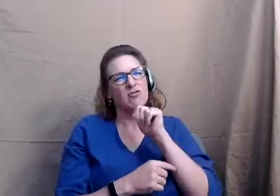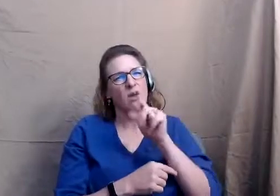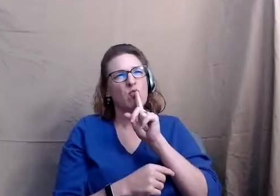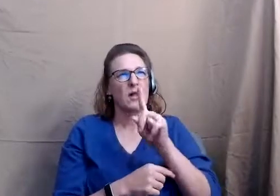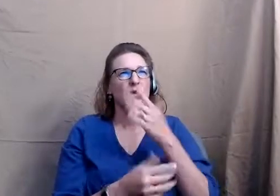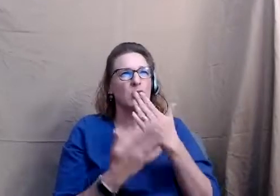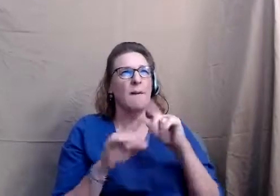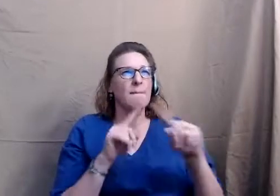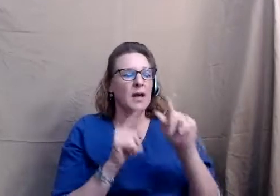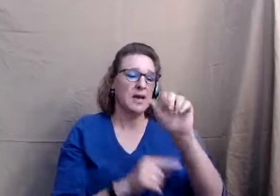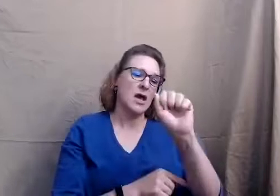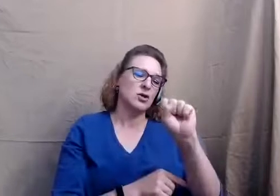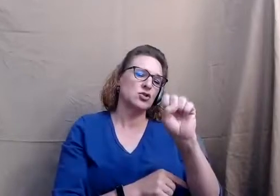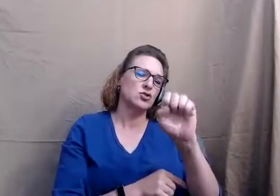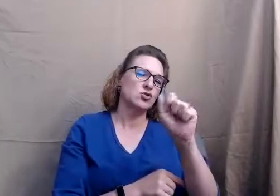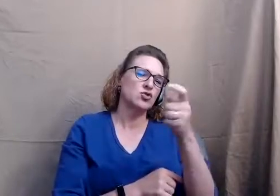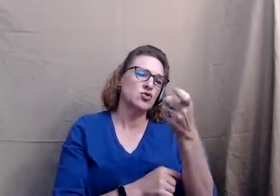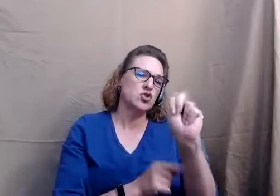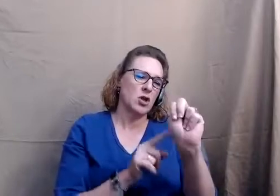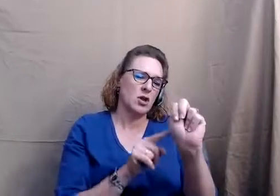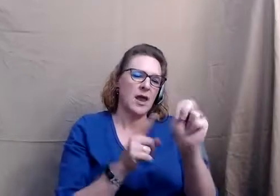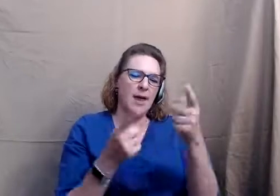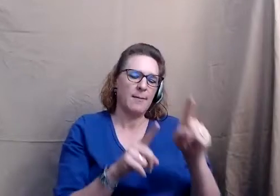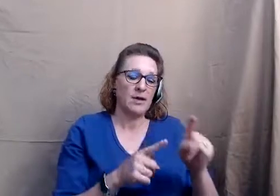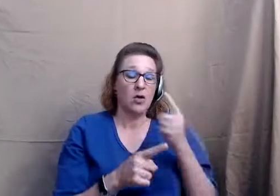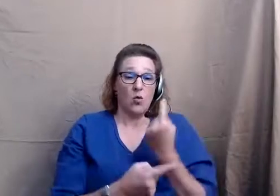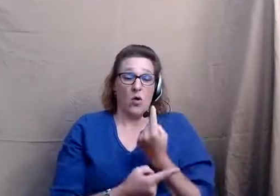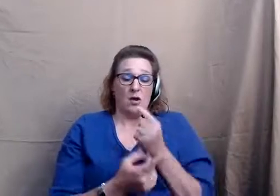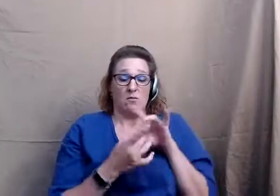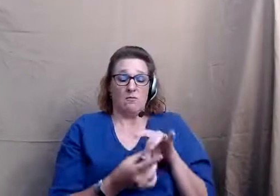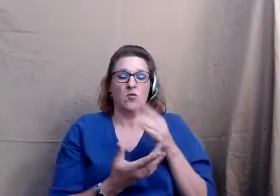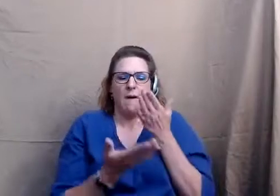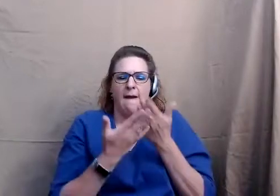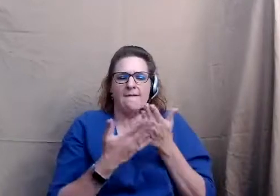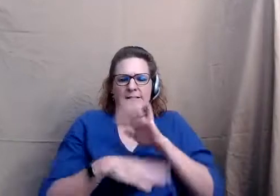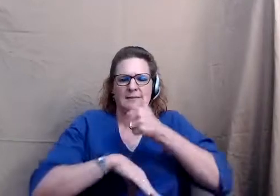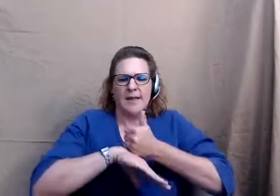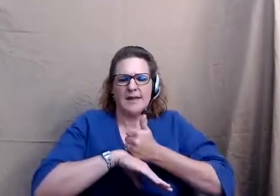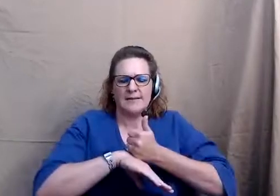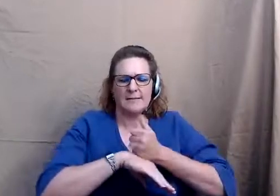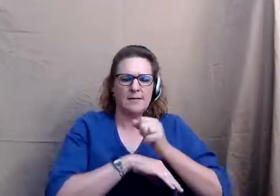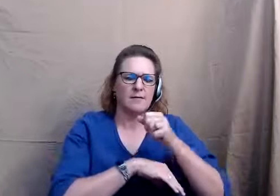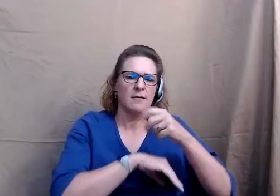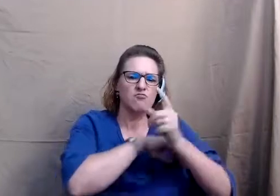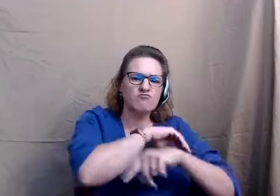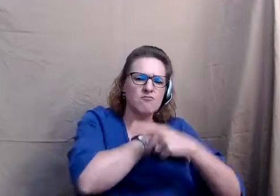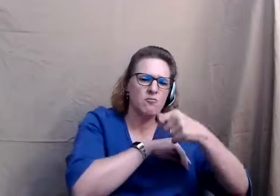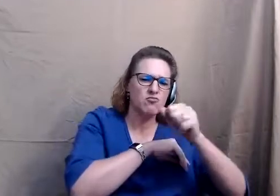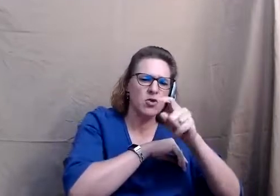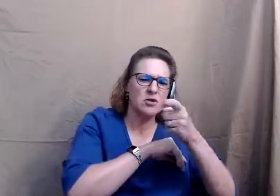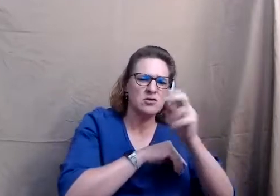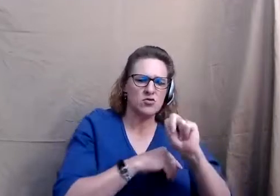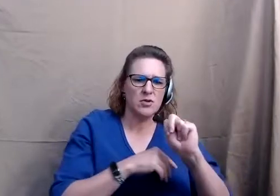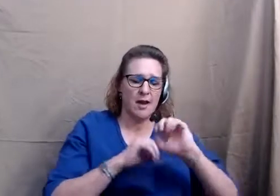that assertion. One was something called evidence-based prosecution. The idea that you could investigate a crime of intimate